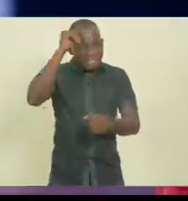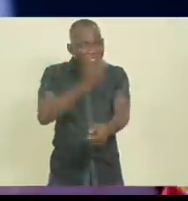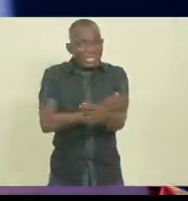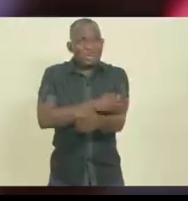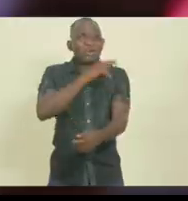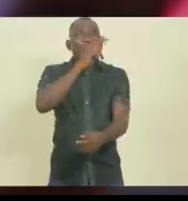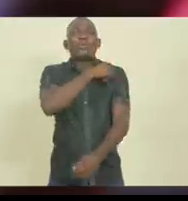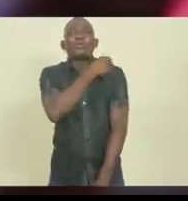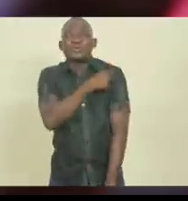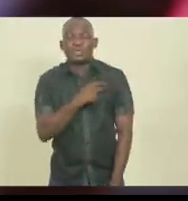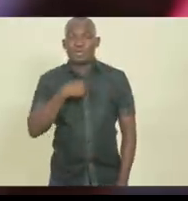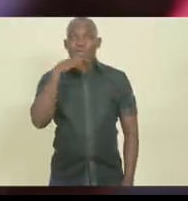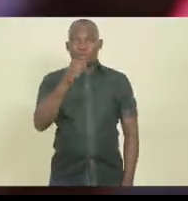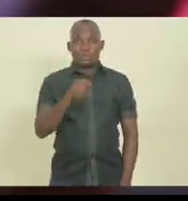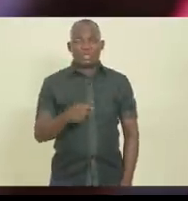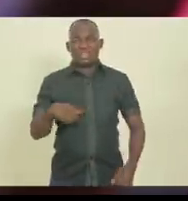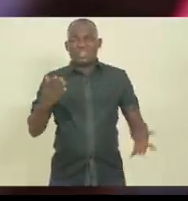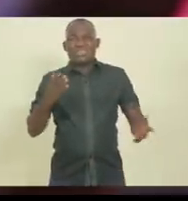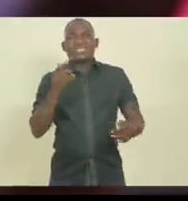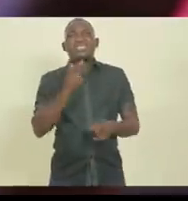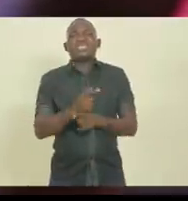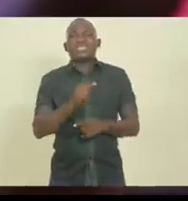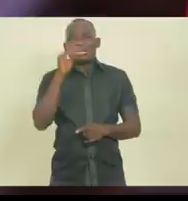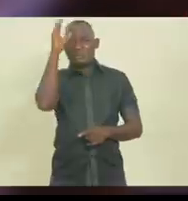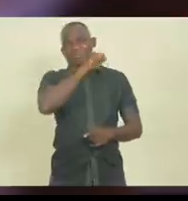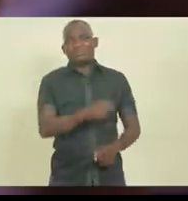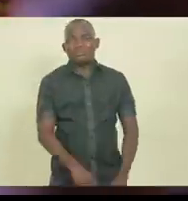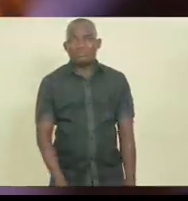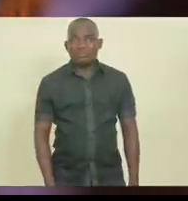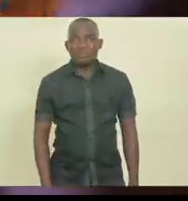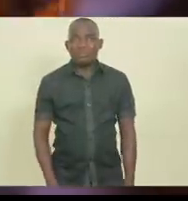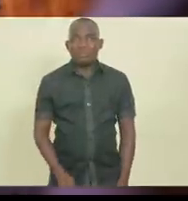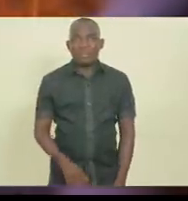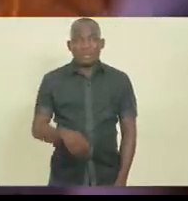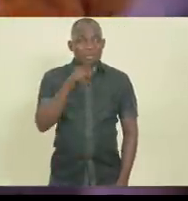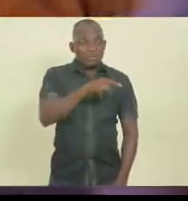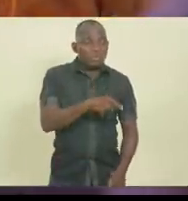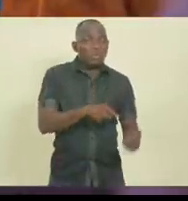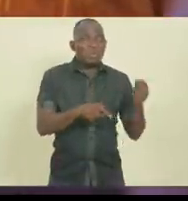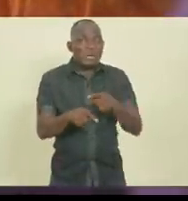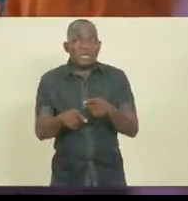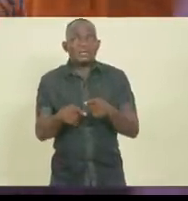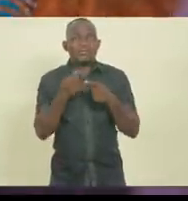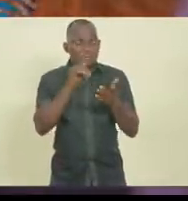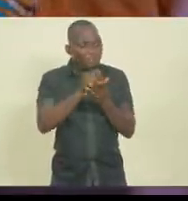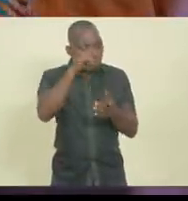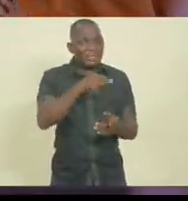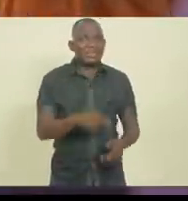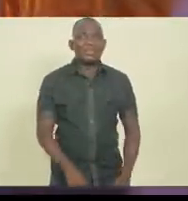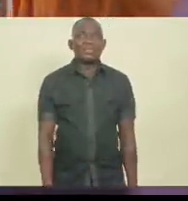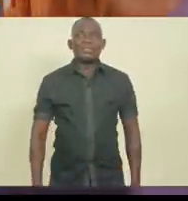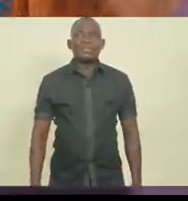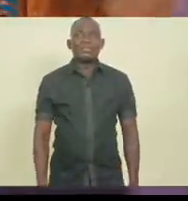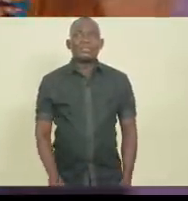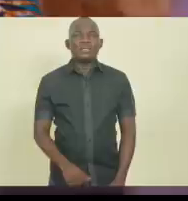hospital. I'm sure it's just an exaggeration. Now, plus, you should not in any form believe this woman.